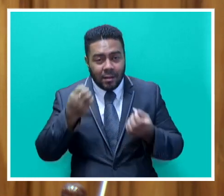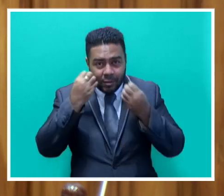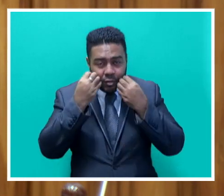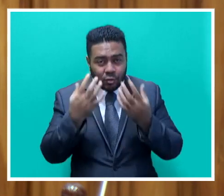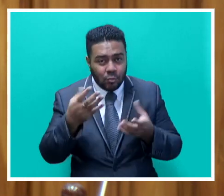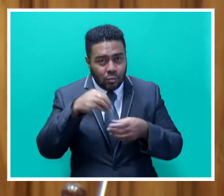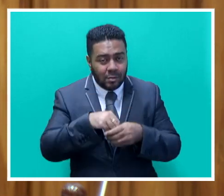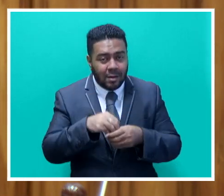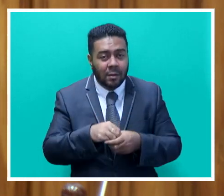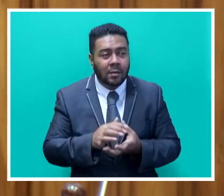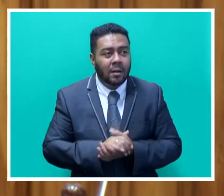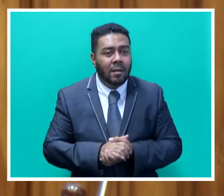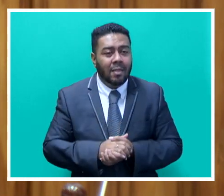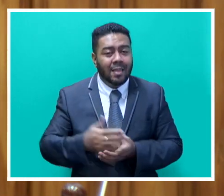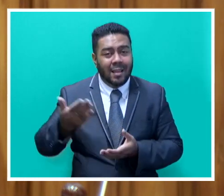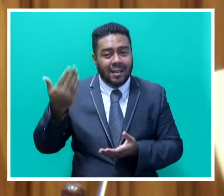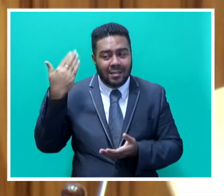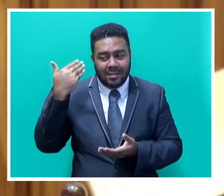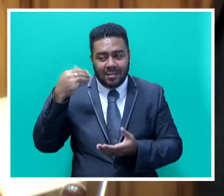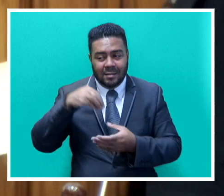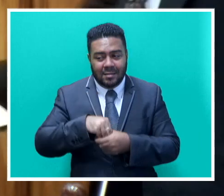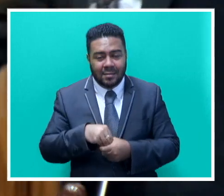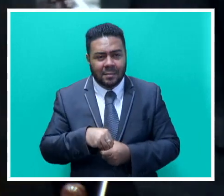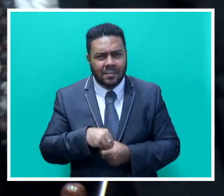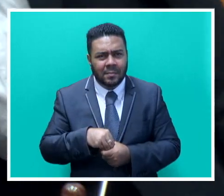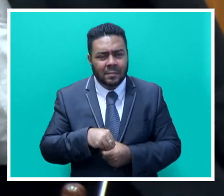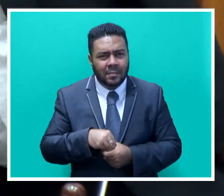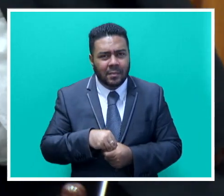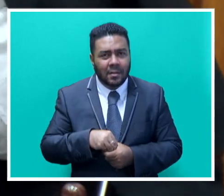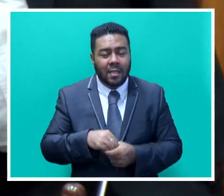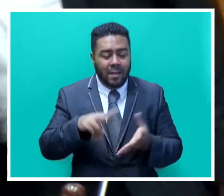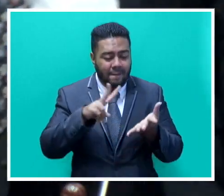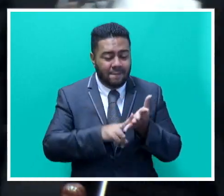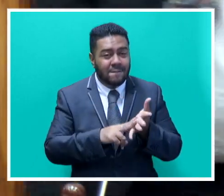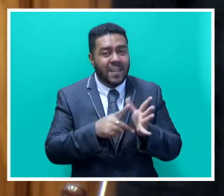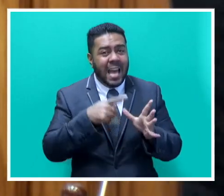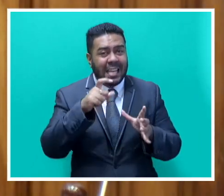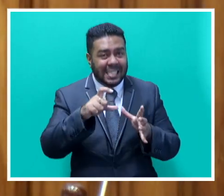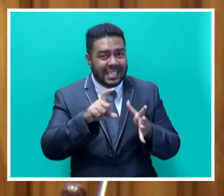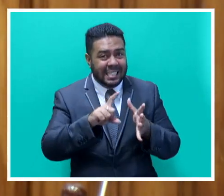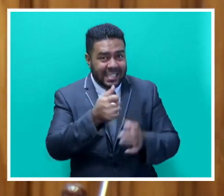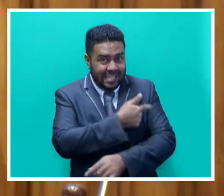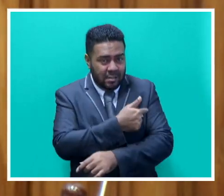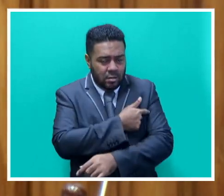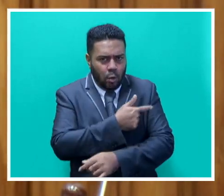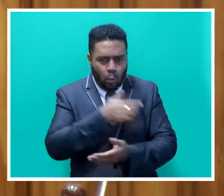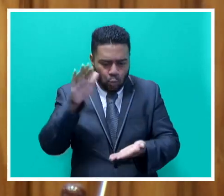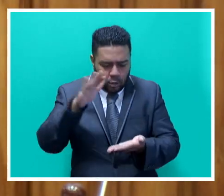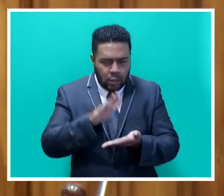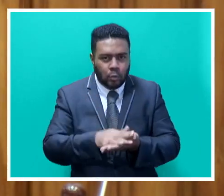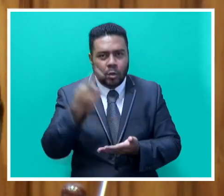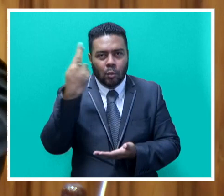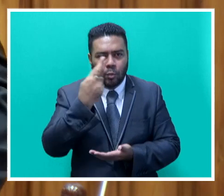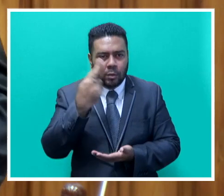this new strain. The latest global data tells us that the vaccine does reduce the risk of symptomatic disease from the